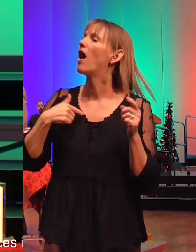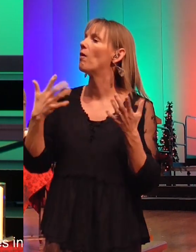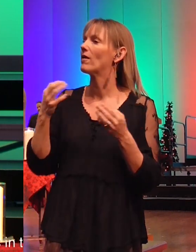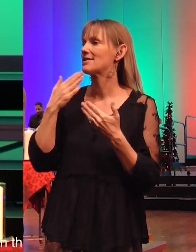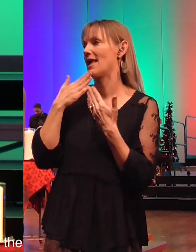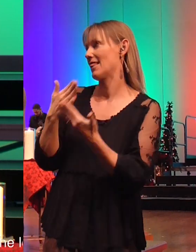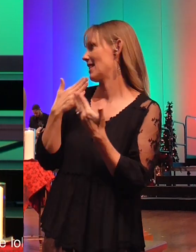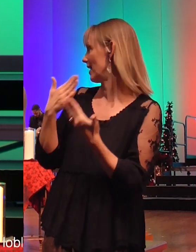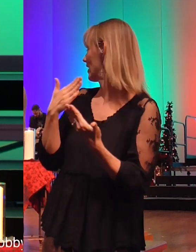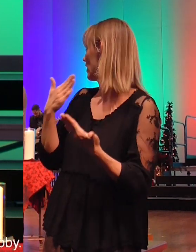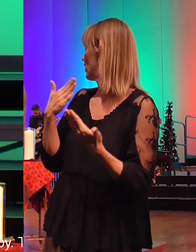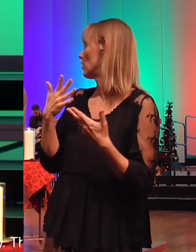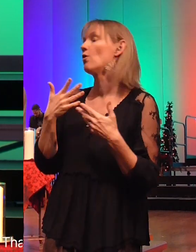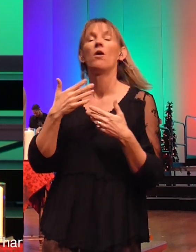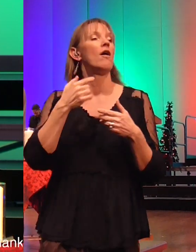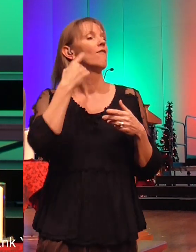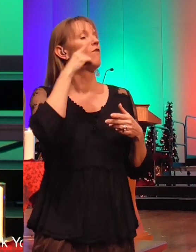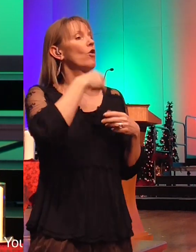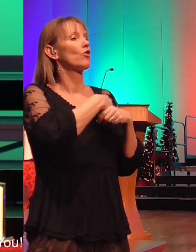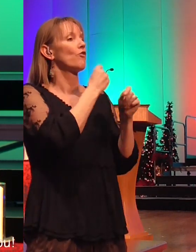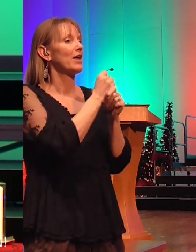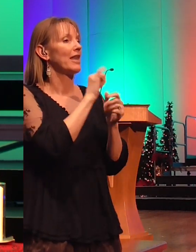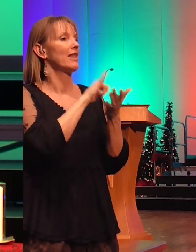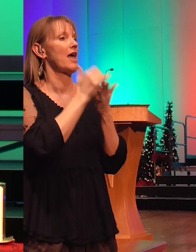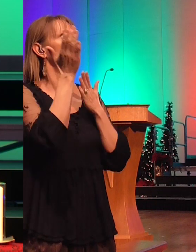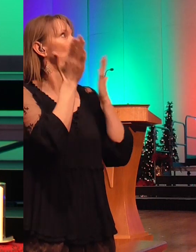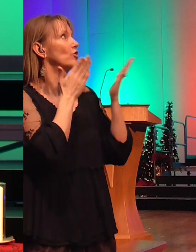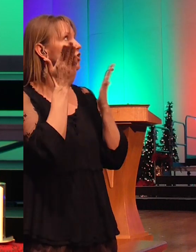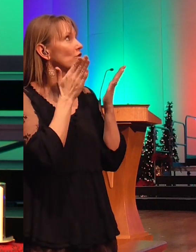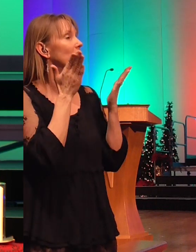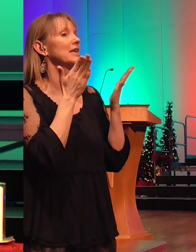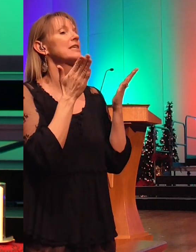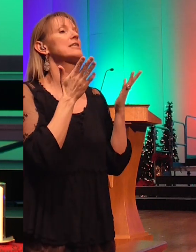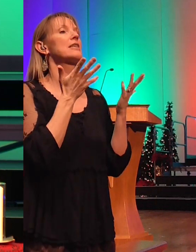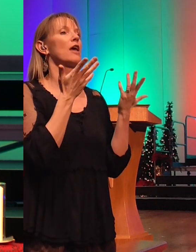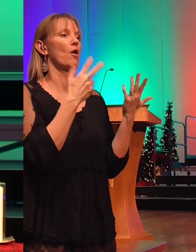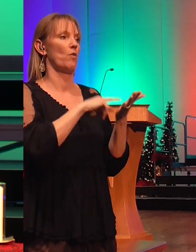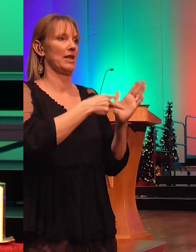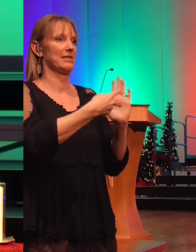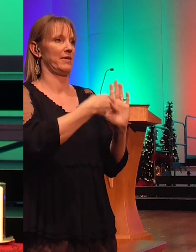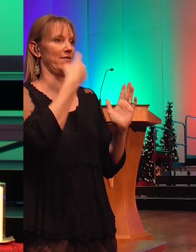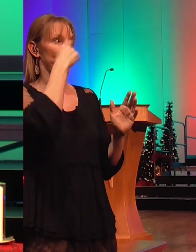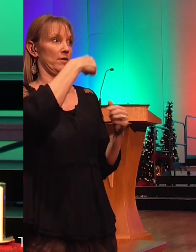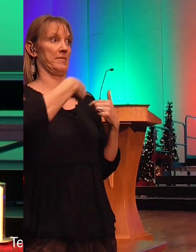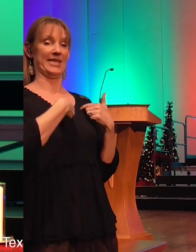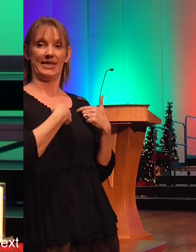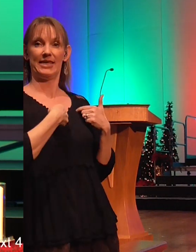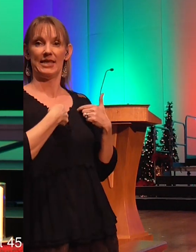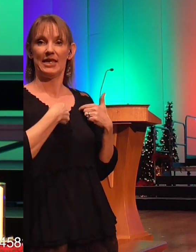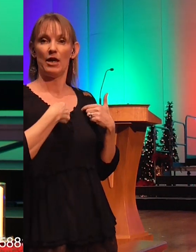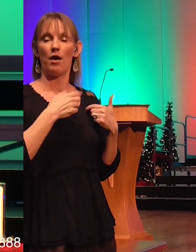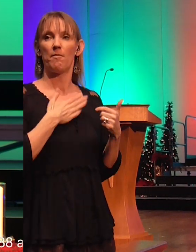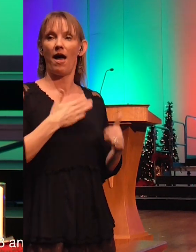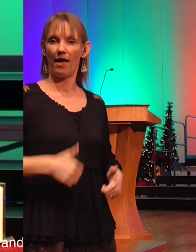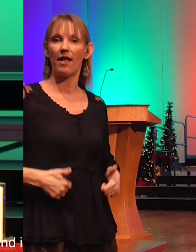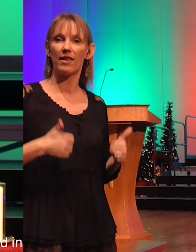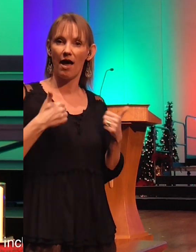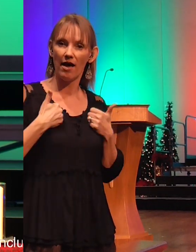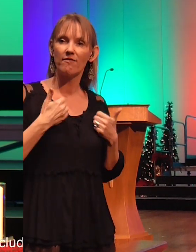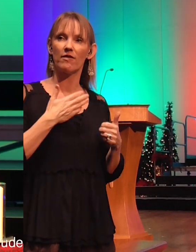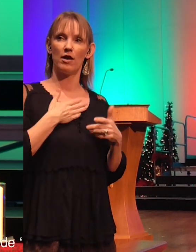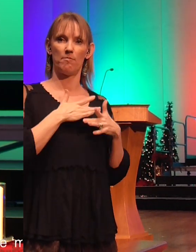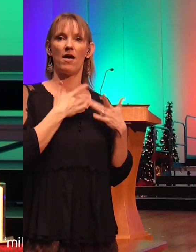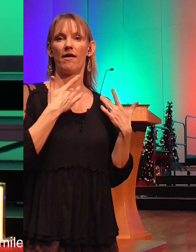to say thank you for creating that service and what it has meant to me and my life and